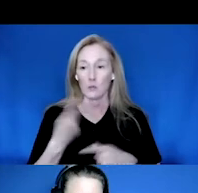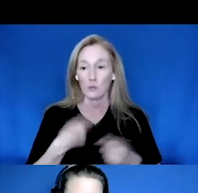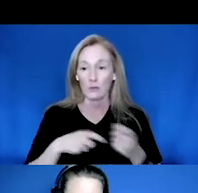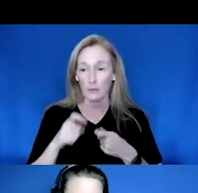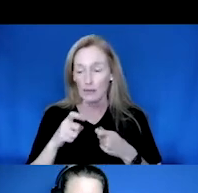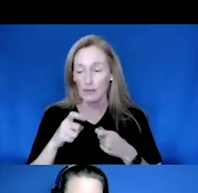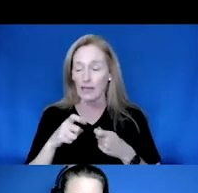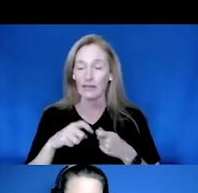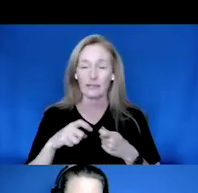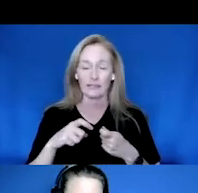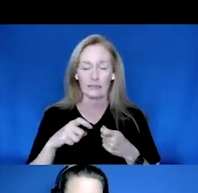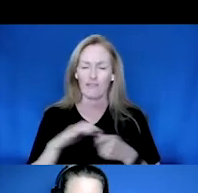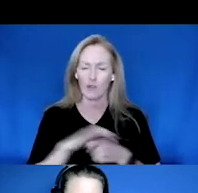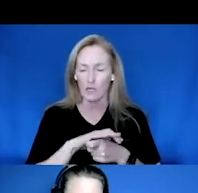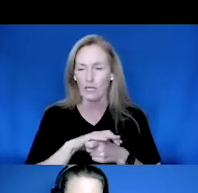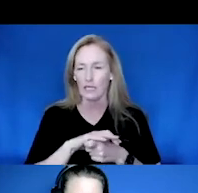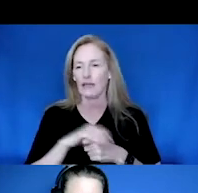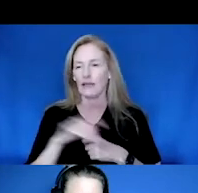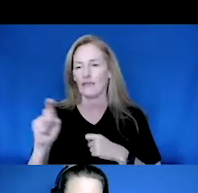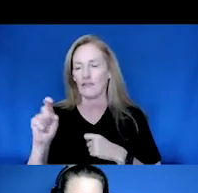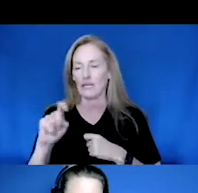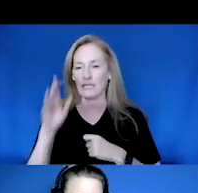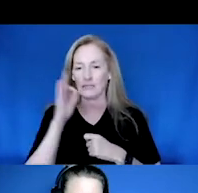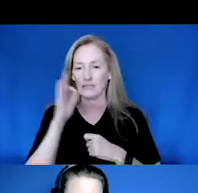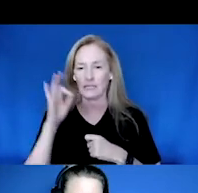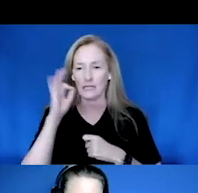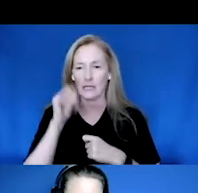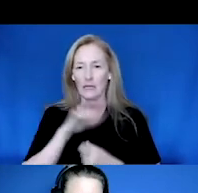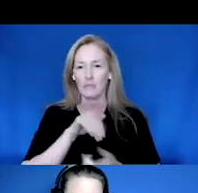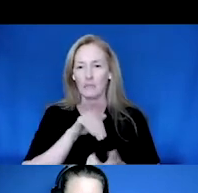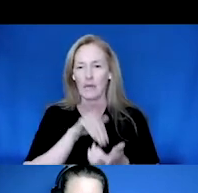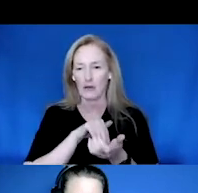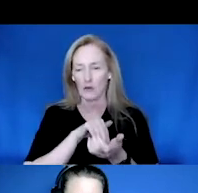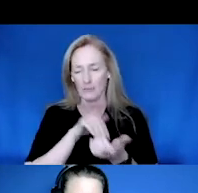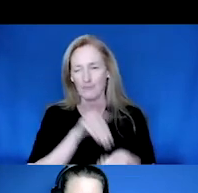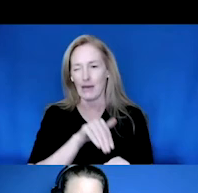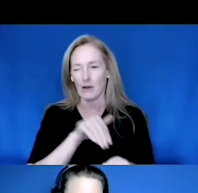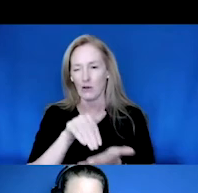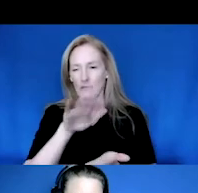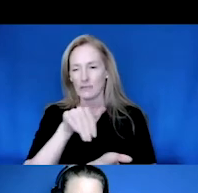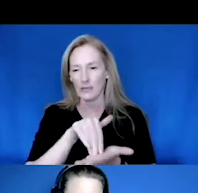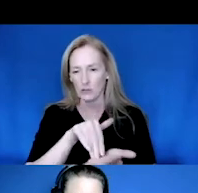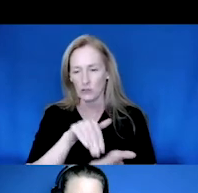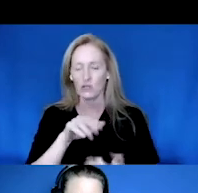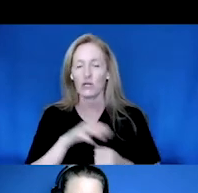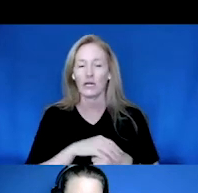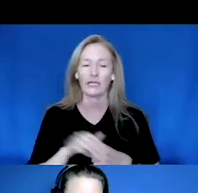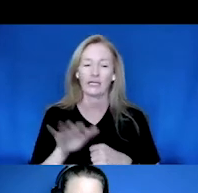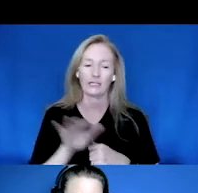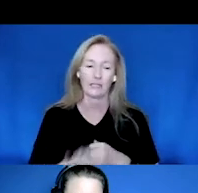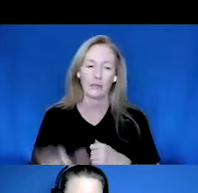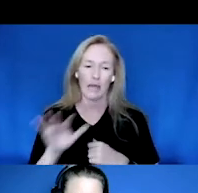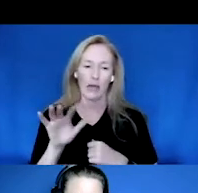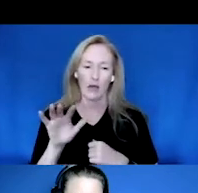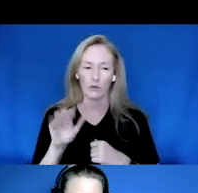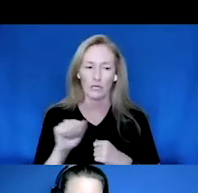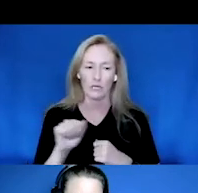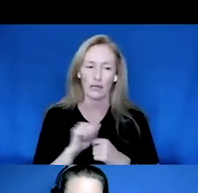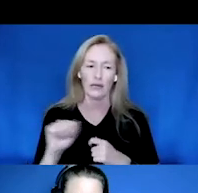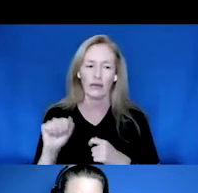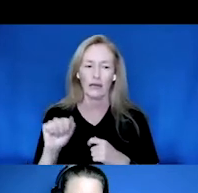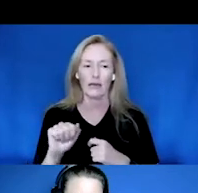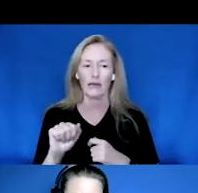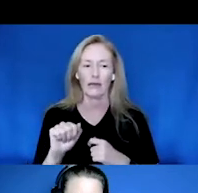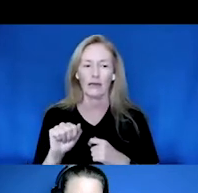Medical Center, and that's about a $670 million project that will take many years to phase